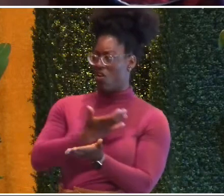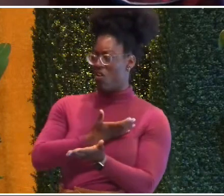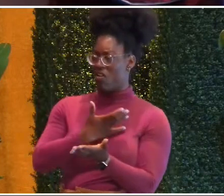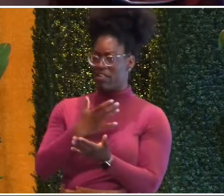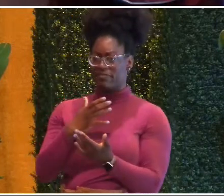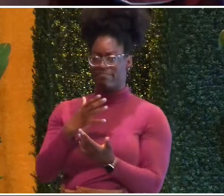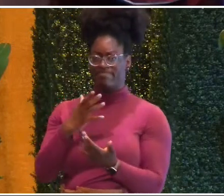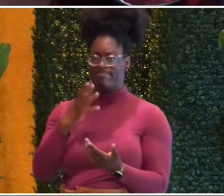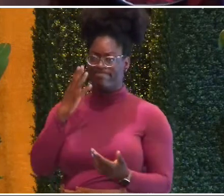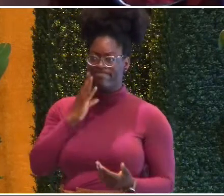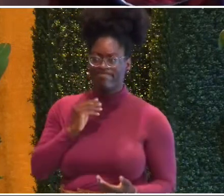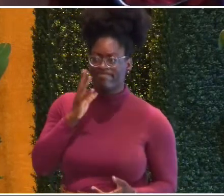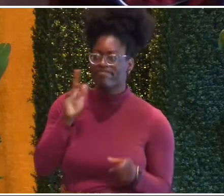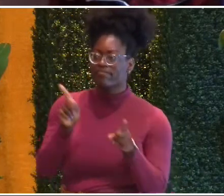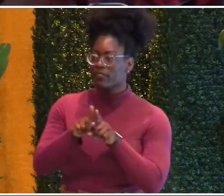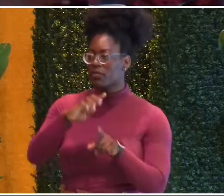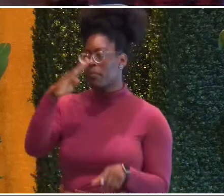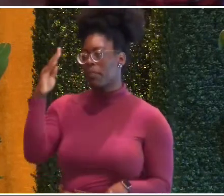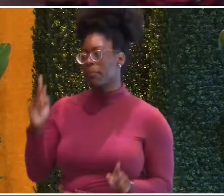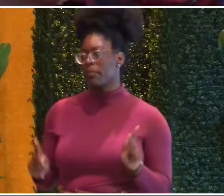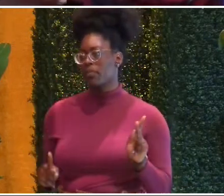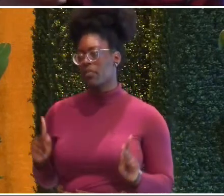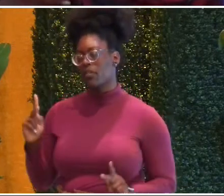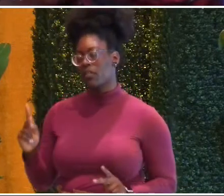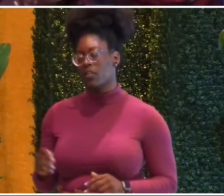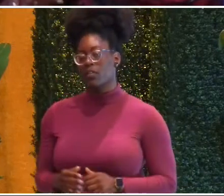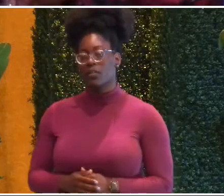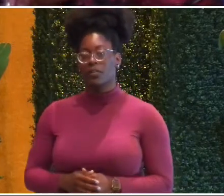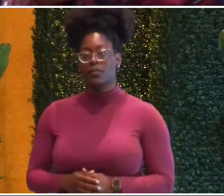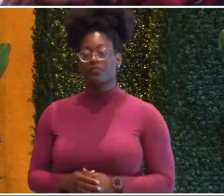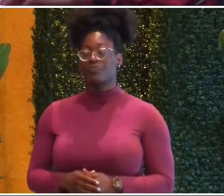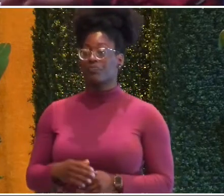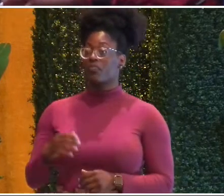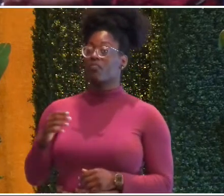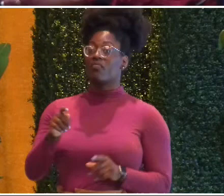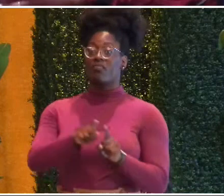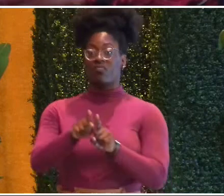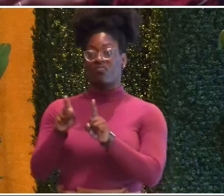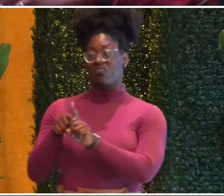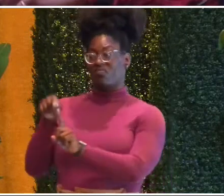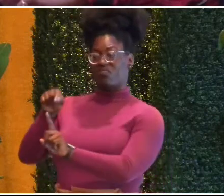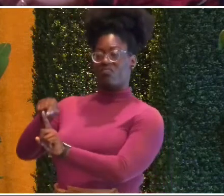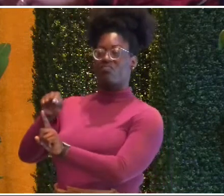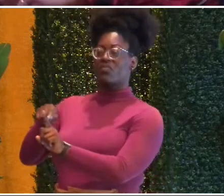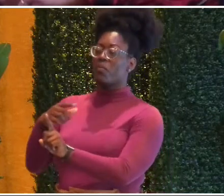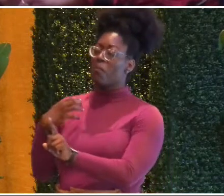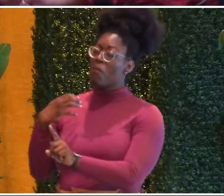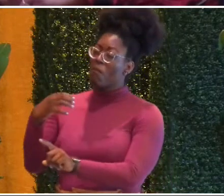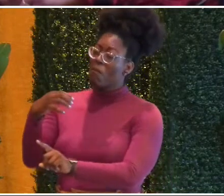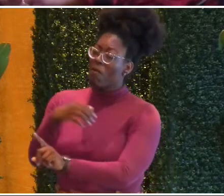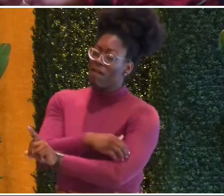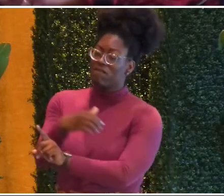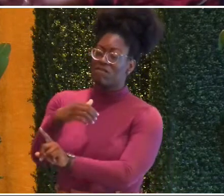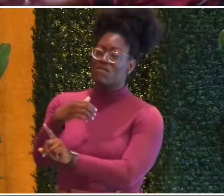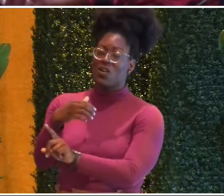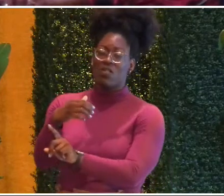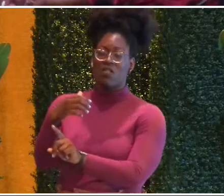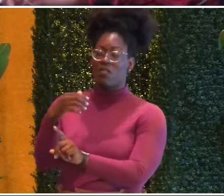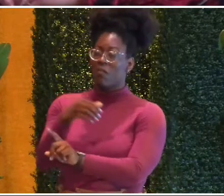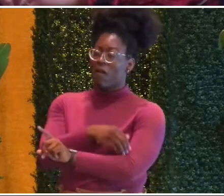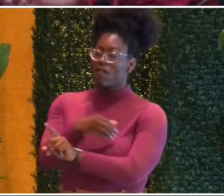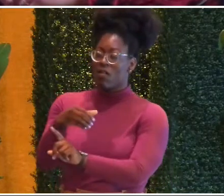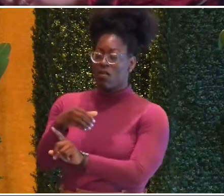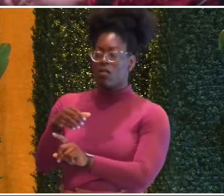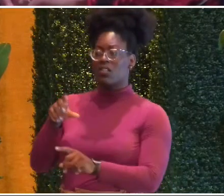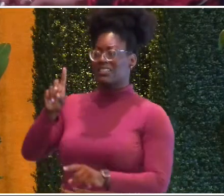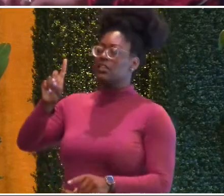And we also want to lift up that she is a powerful force who has an ongoing life that we can contribute to through the Demita Frazier